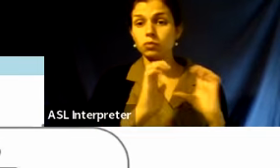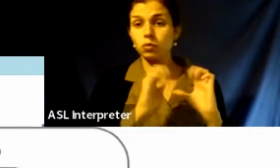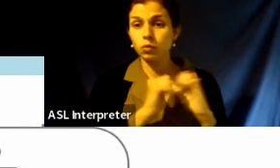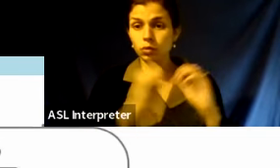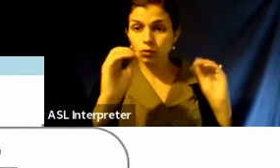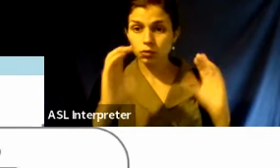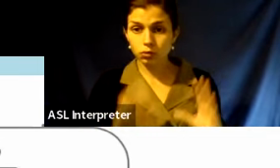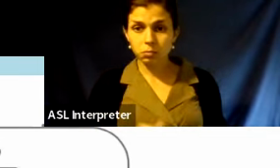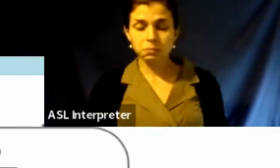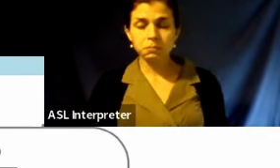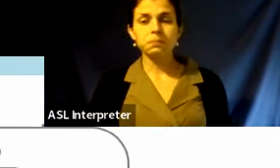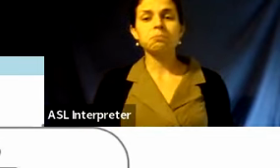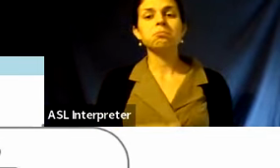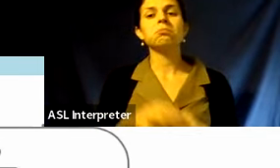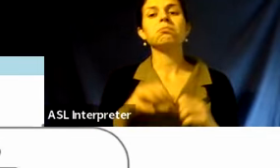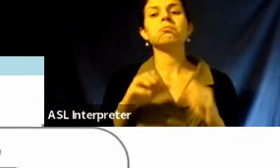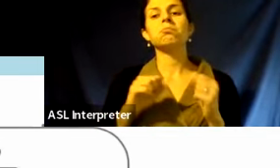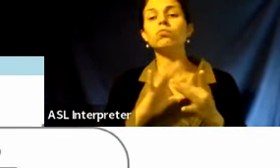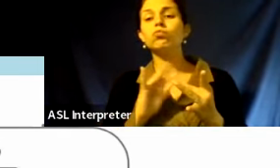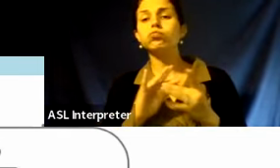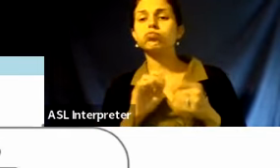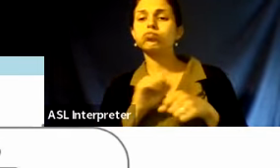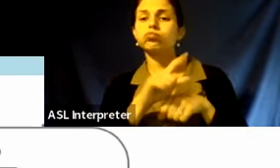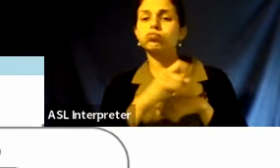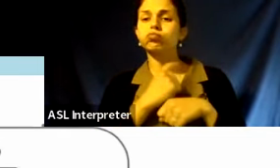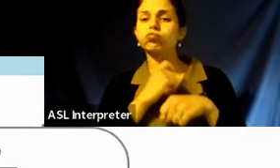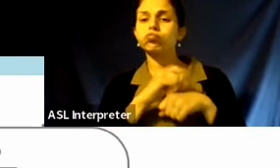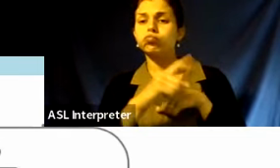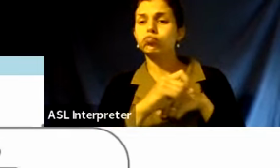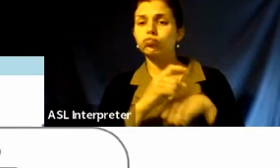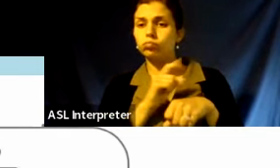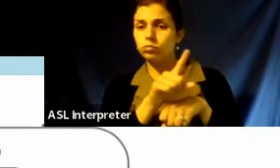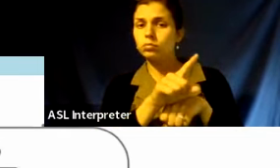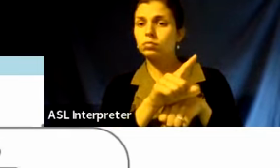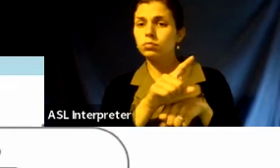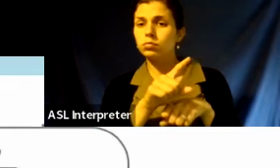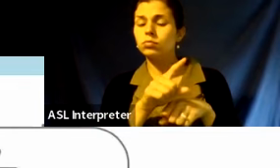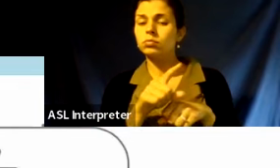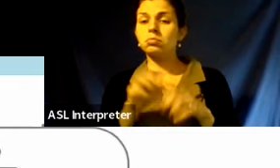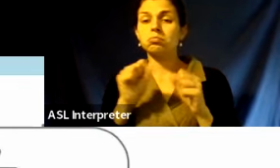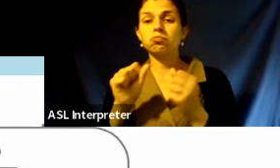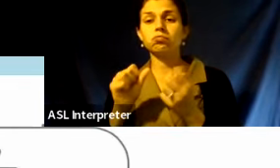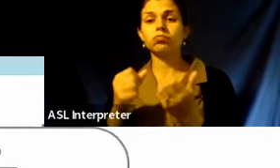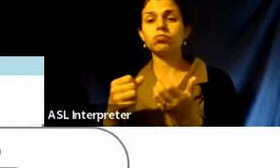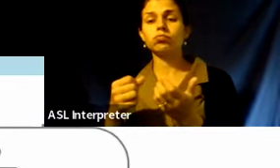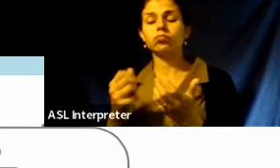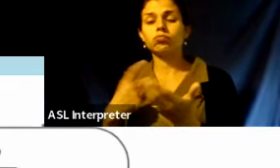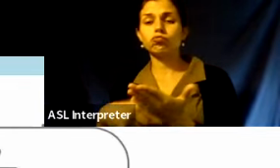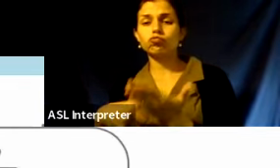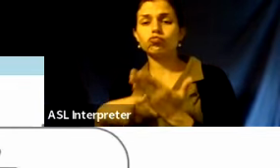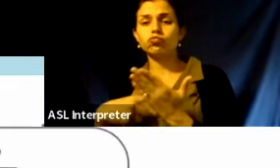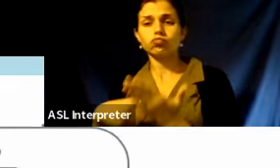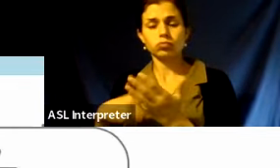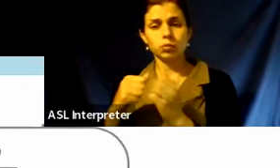and receive messages in real time, and talk directly with school administrators and teachers.